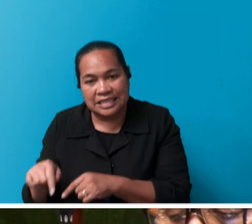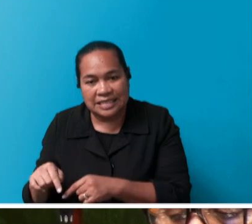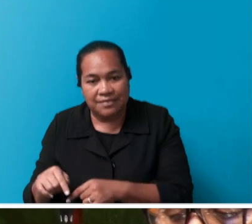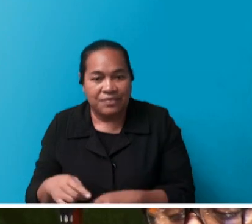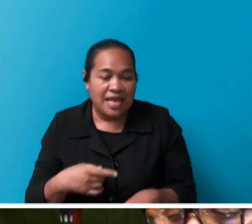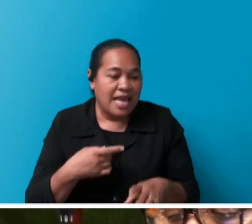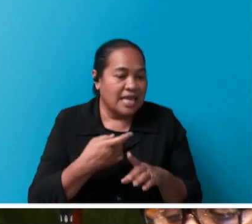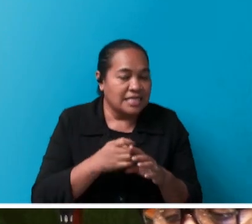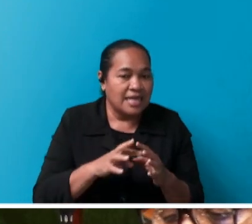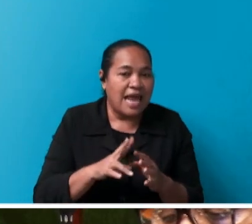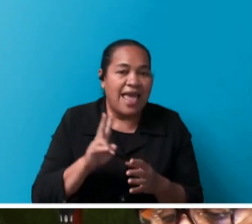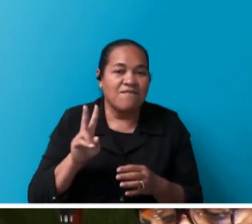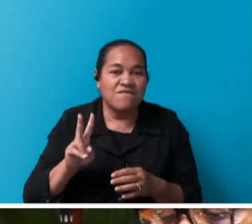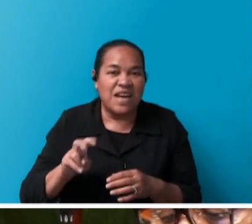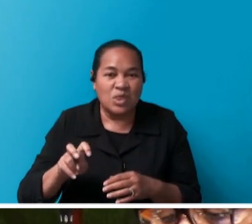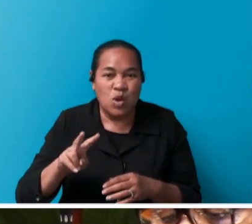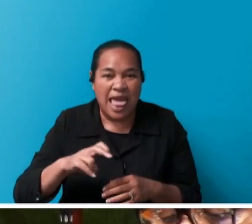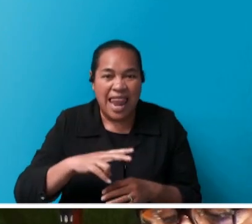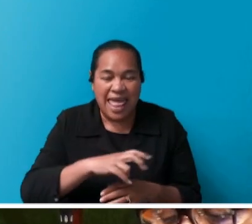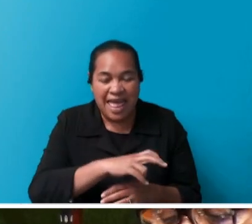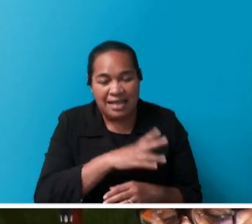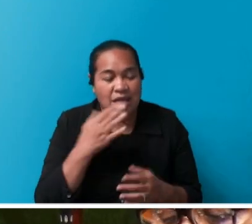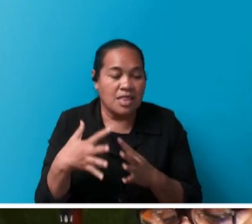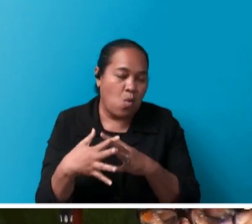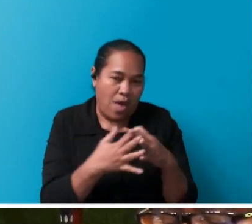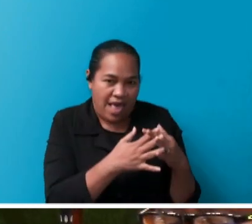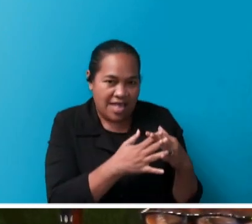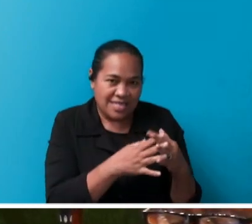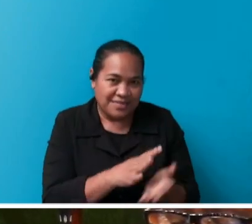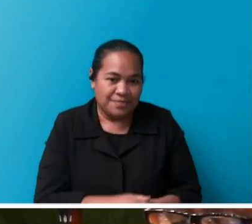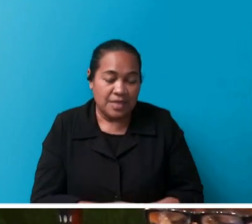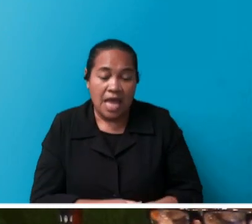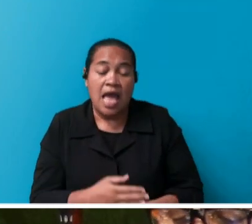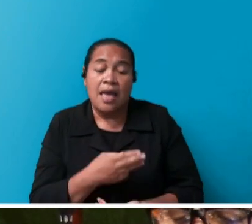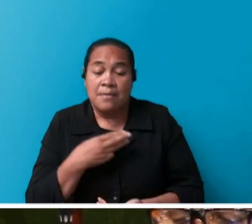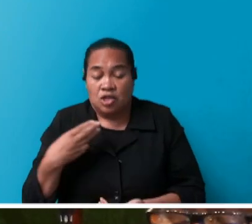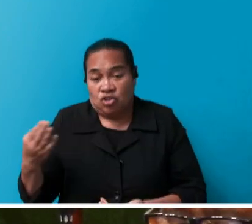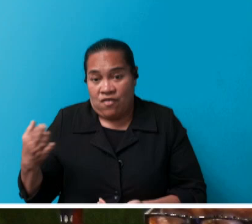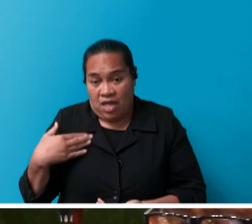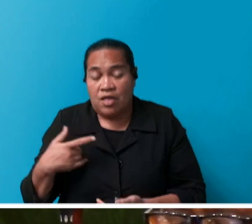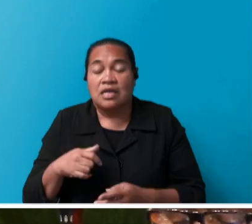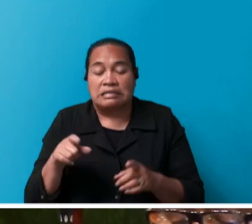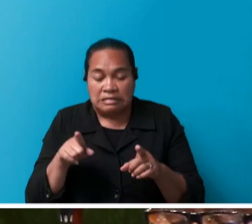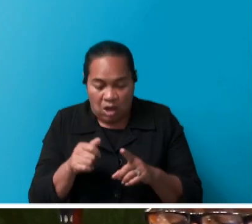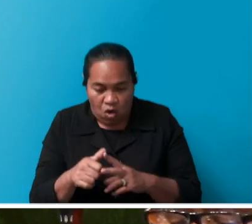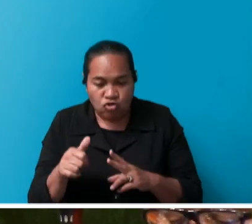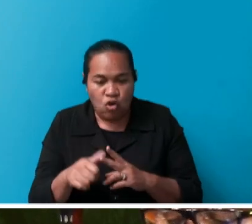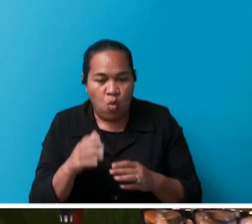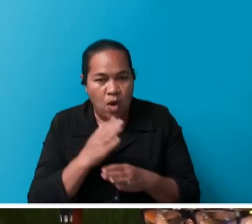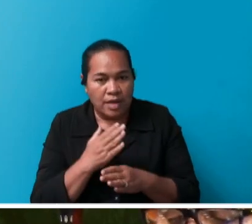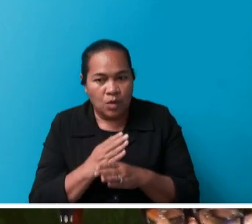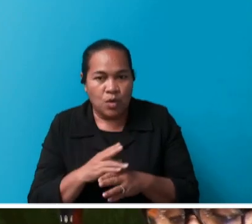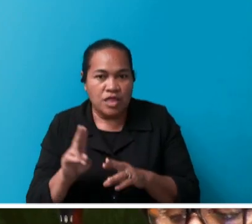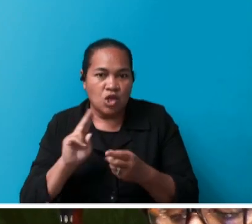and Vatulele Health Center in the Western Division. The ministry is also working with UNICEF and the